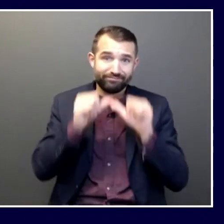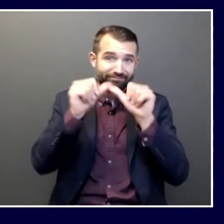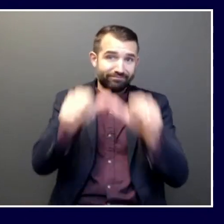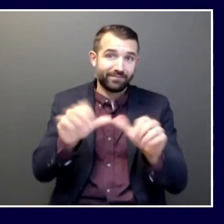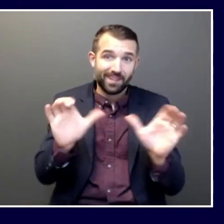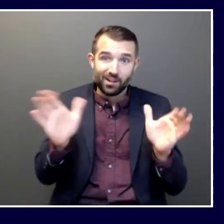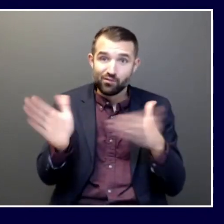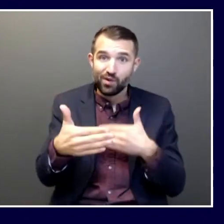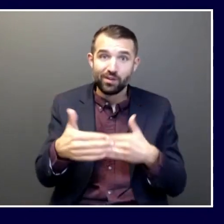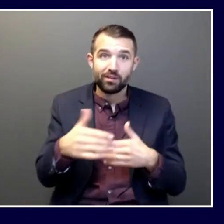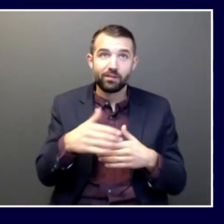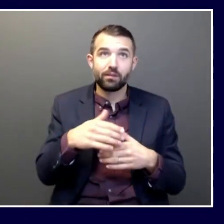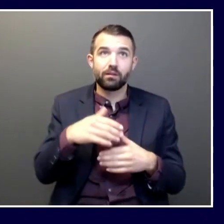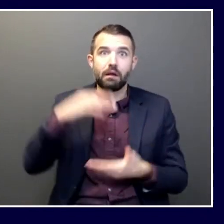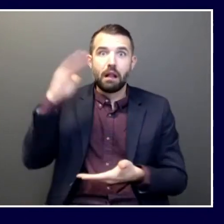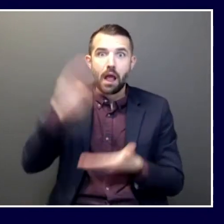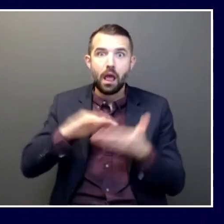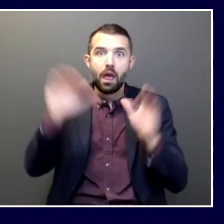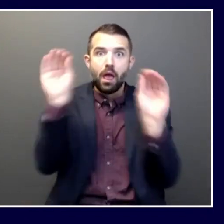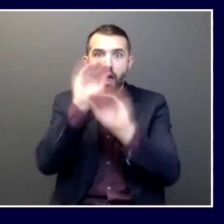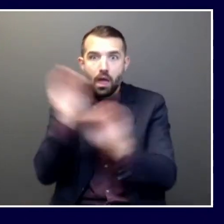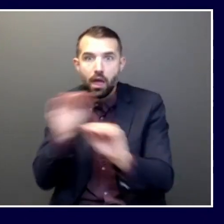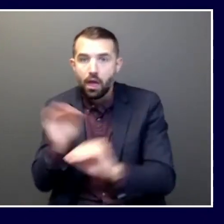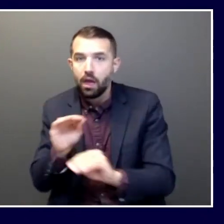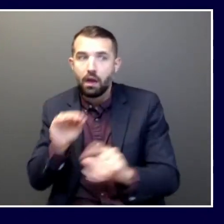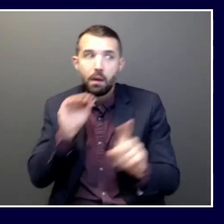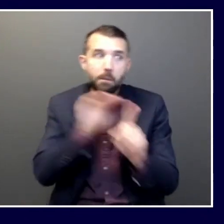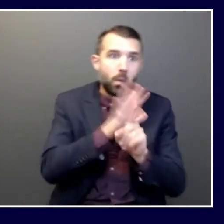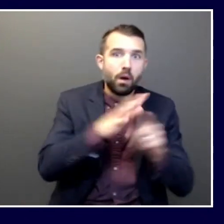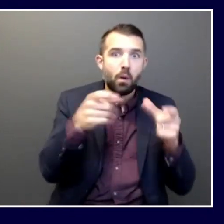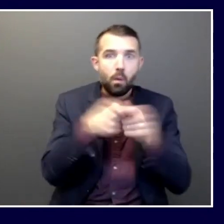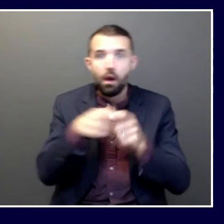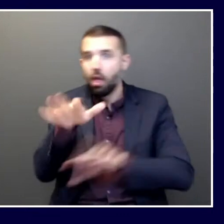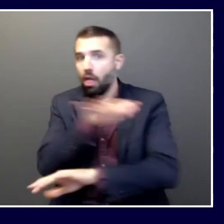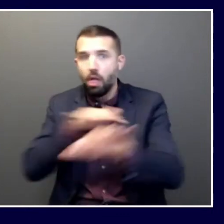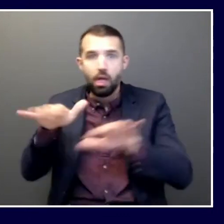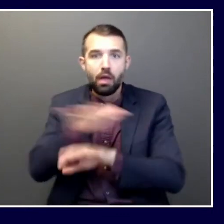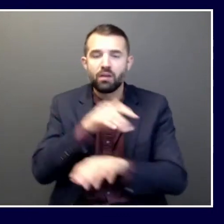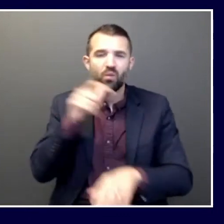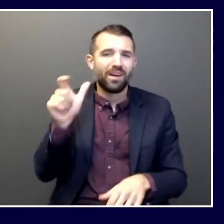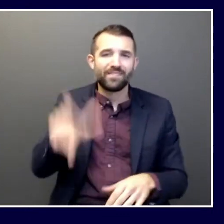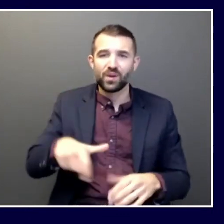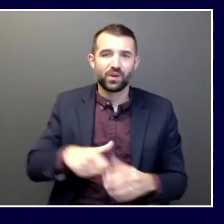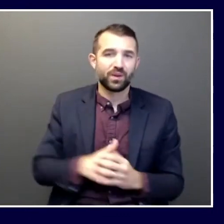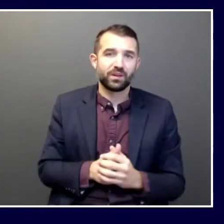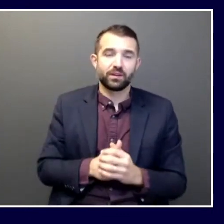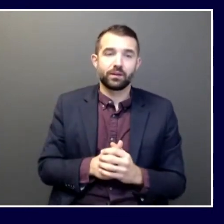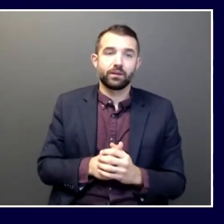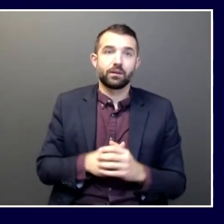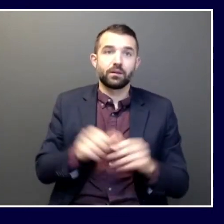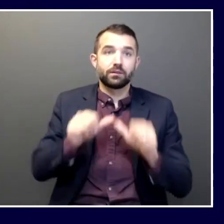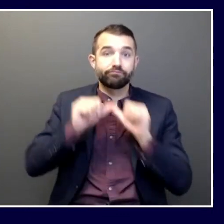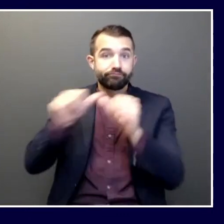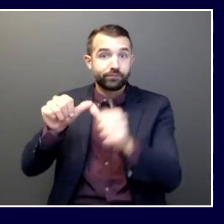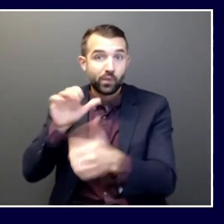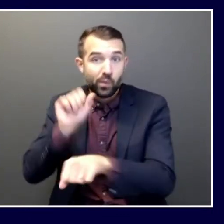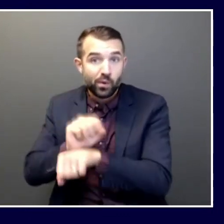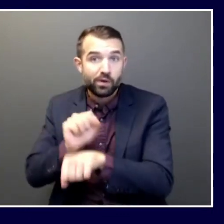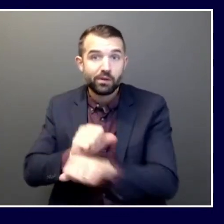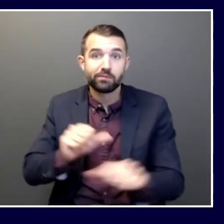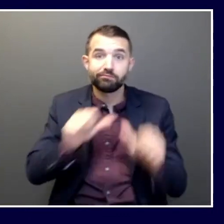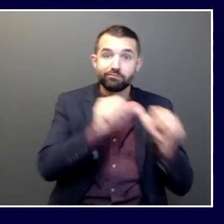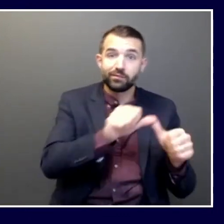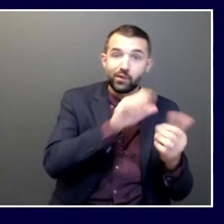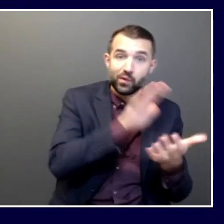arrangements if their child was suddenly exposed and now has to quarantine for 10 days. This is important because kids